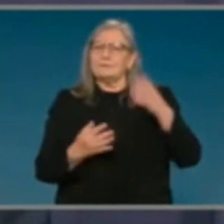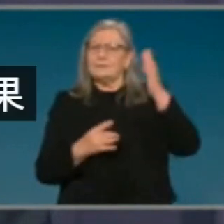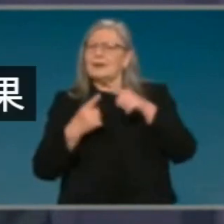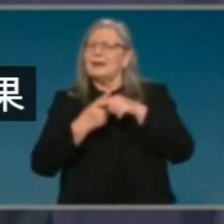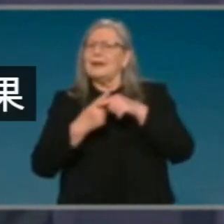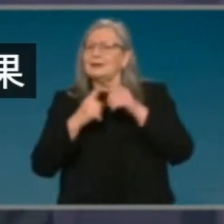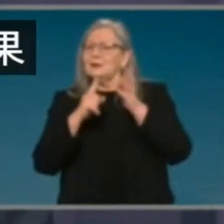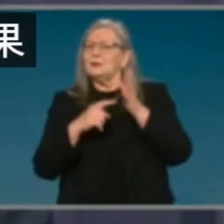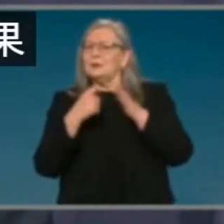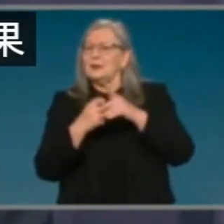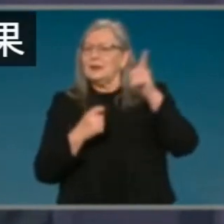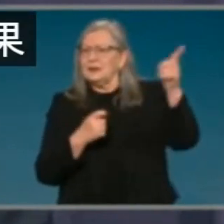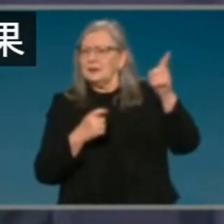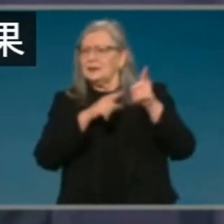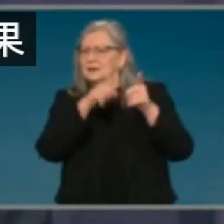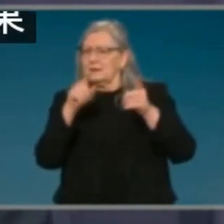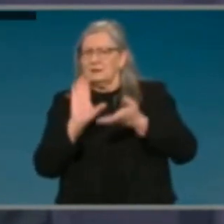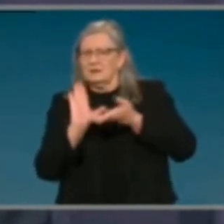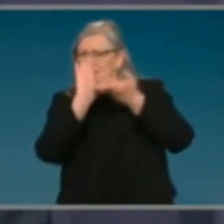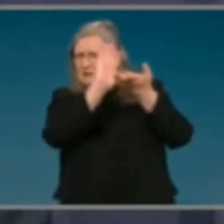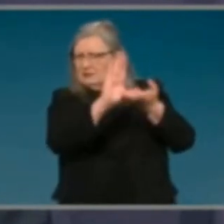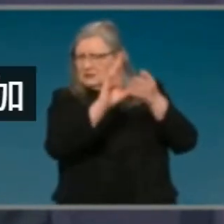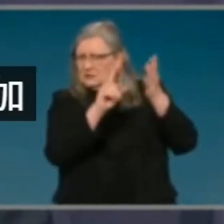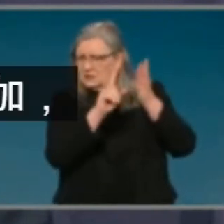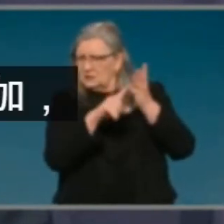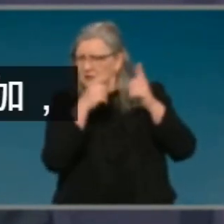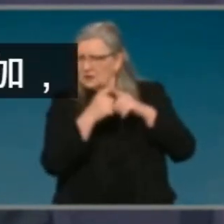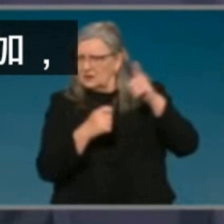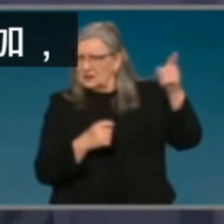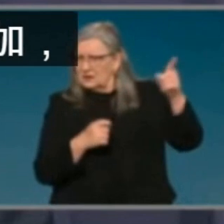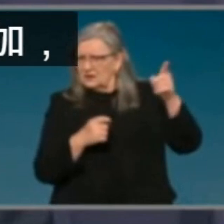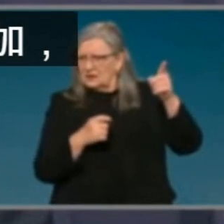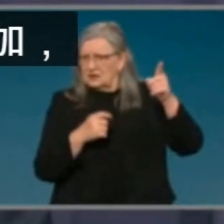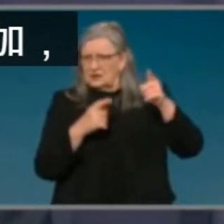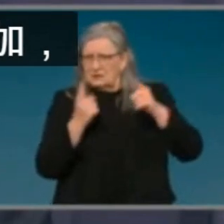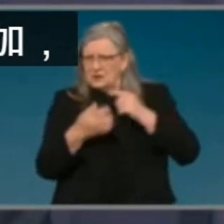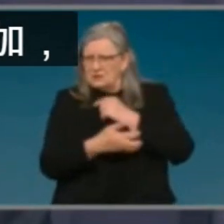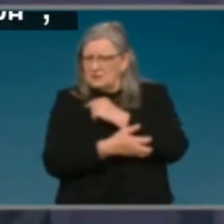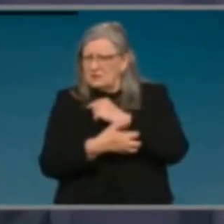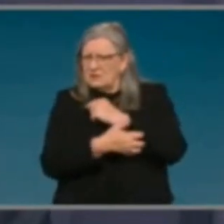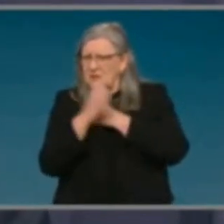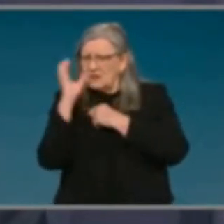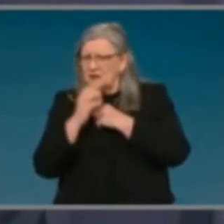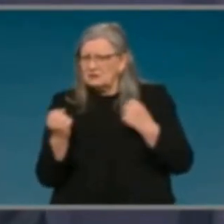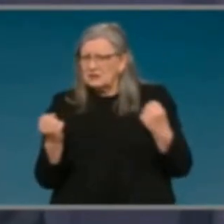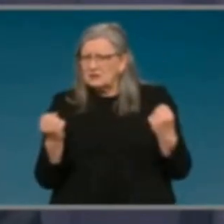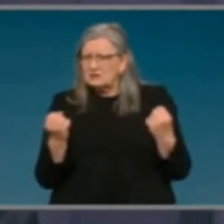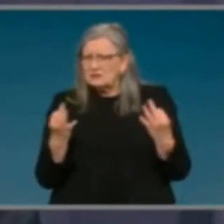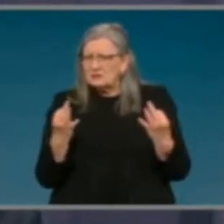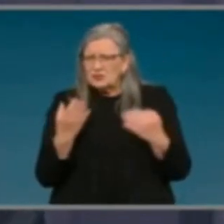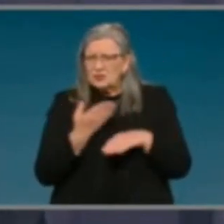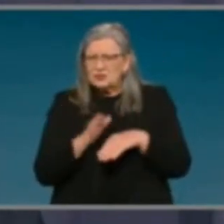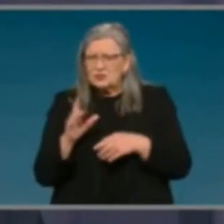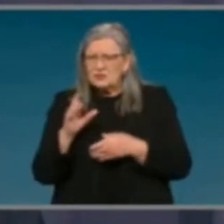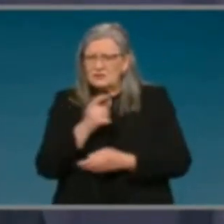that if developing nations don't get access to vaccines and they get their rates up, mutations will happen, would you prefer to see those vaccines